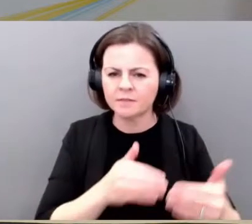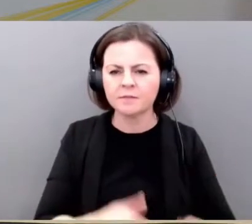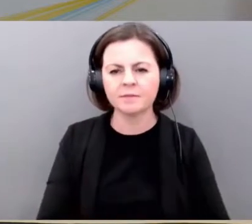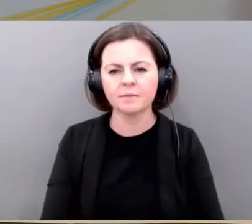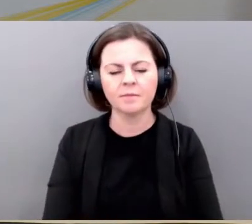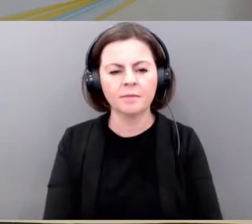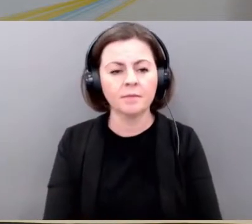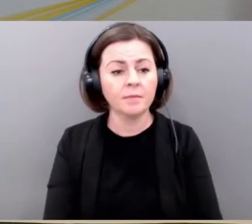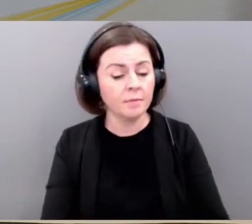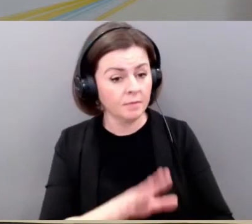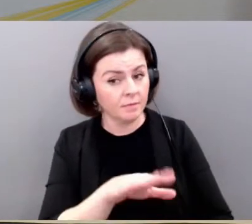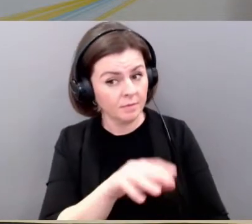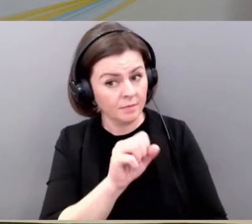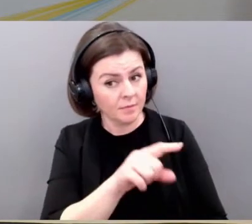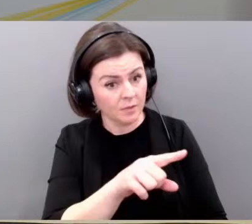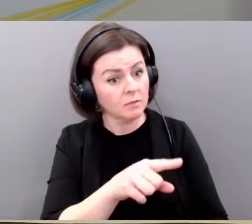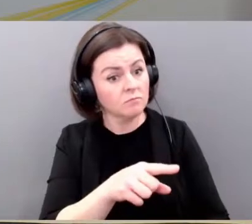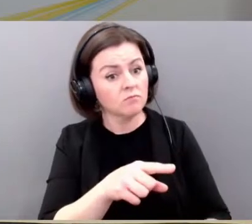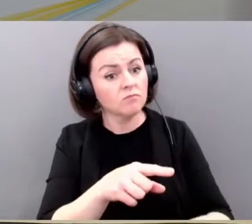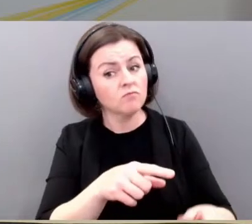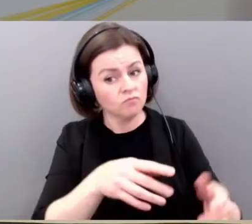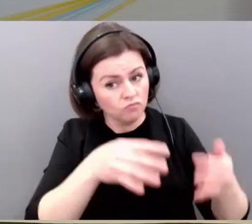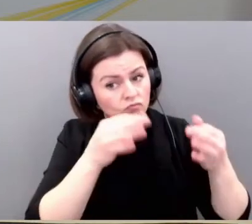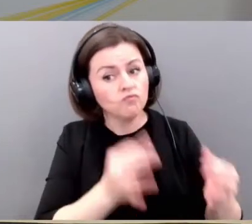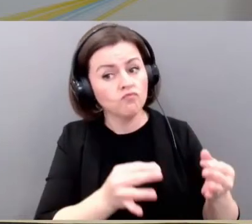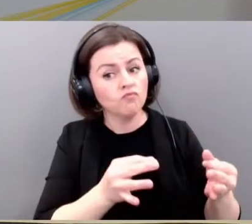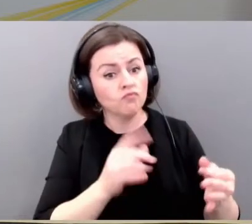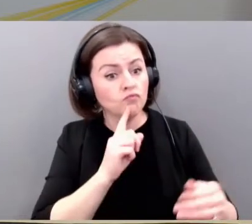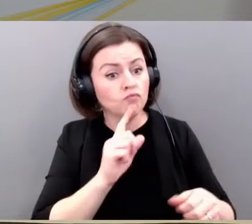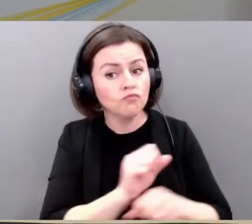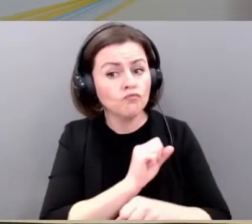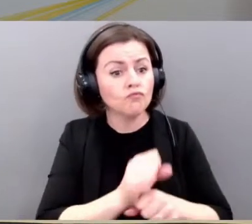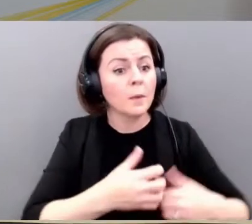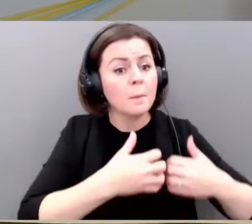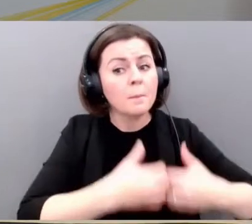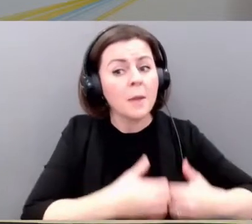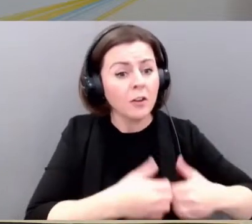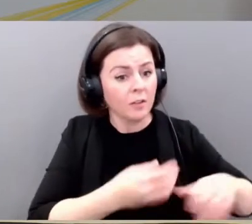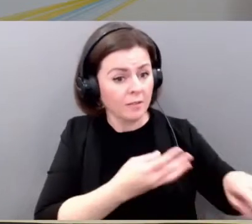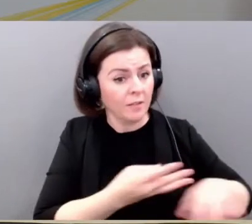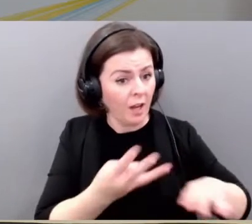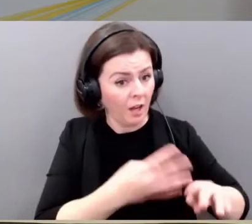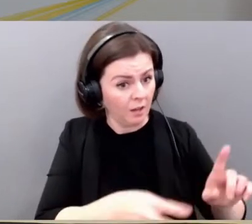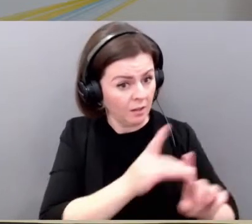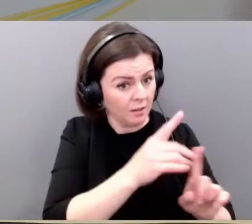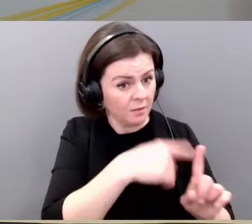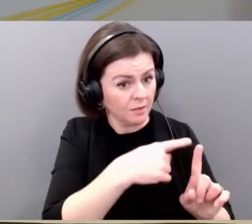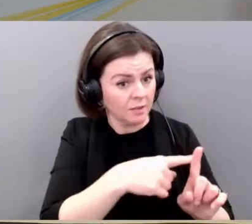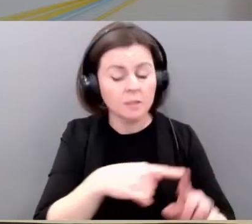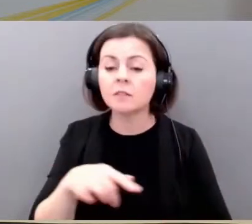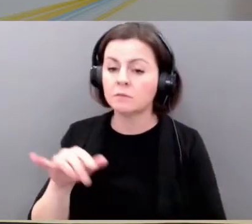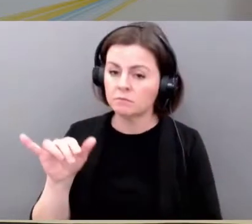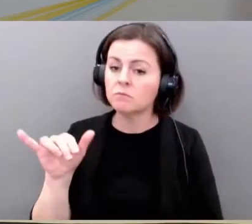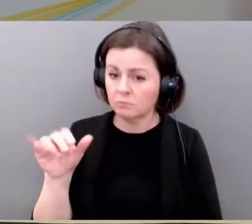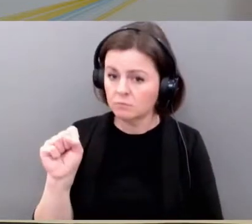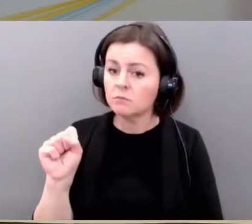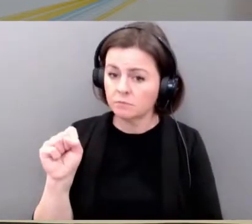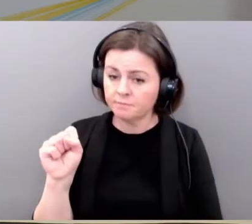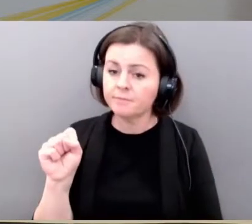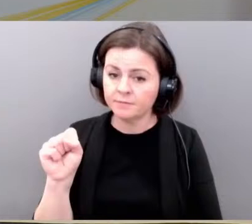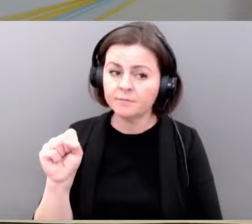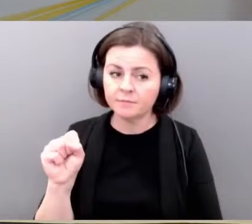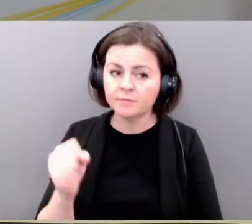Can you confirm whether there have been cases identified with manufacturing facilities? Yes, there was a